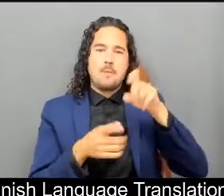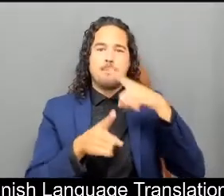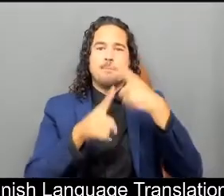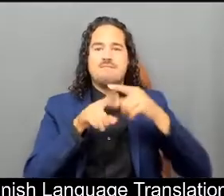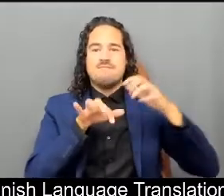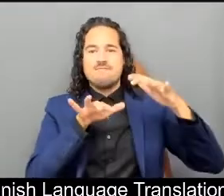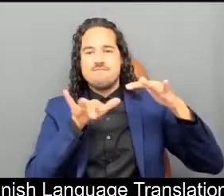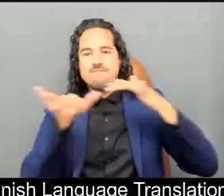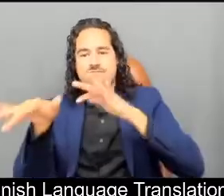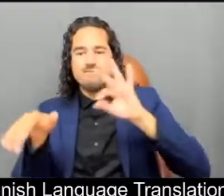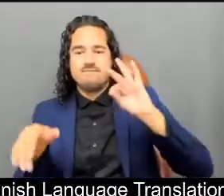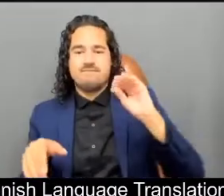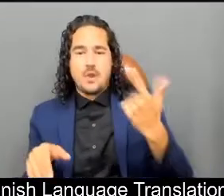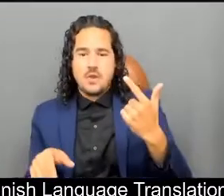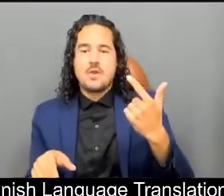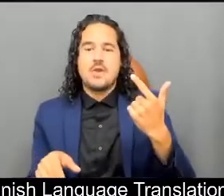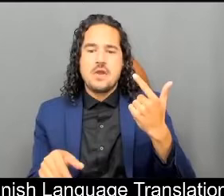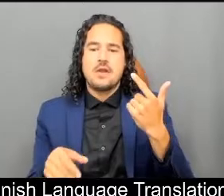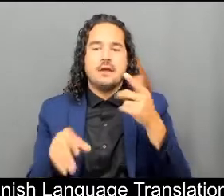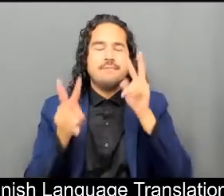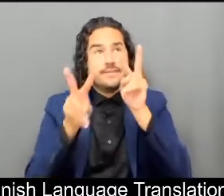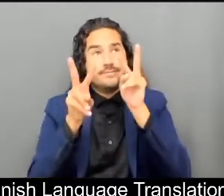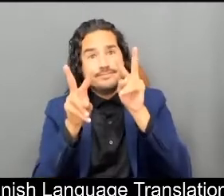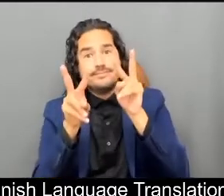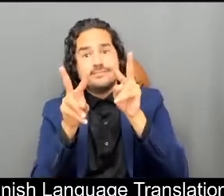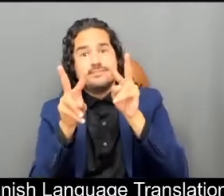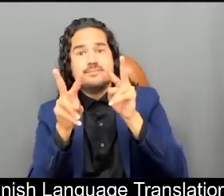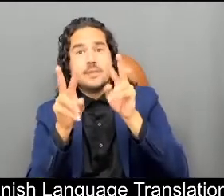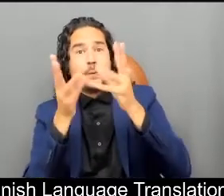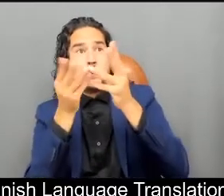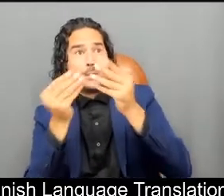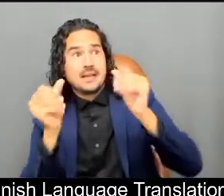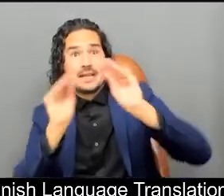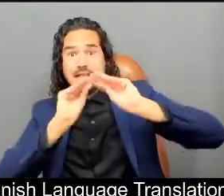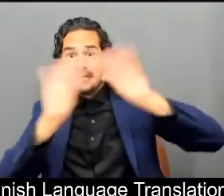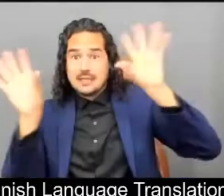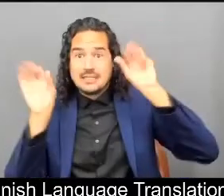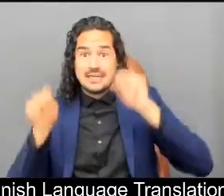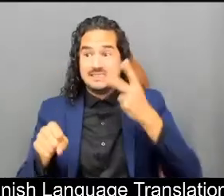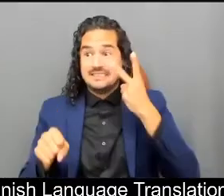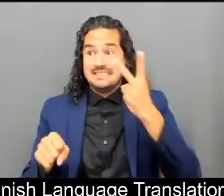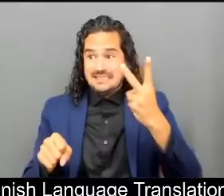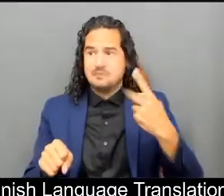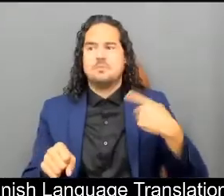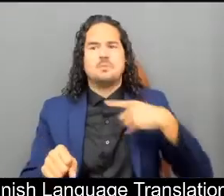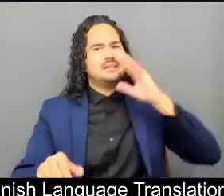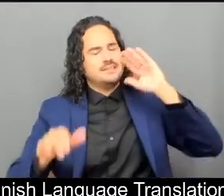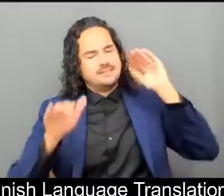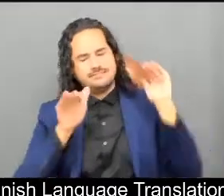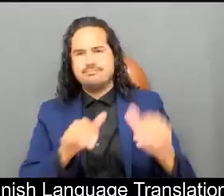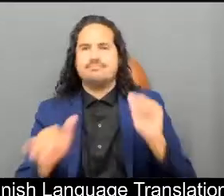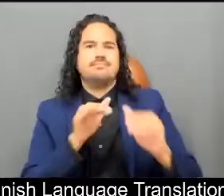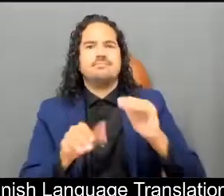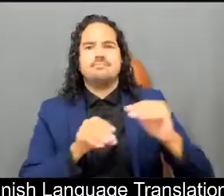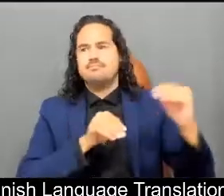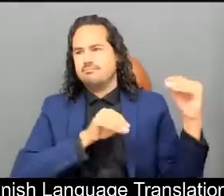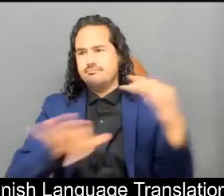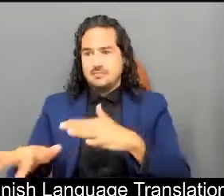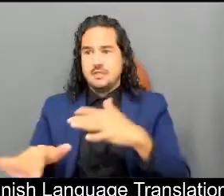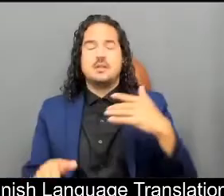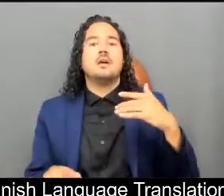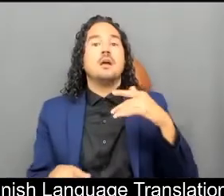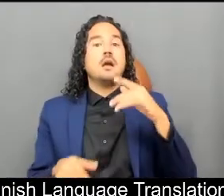and fog does break down, that fire is going to wake up and we're going to need all those resources to help the firefighters out. That's all from America.